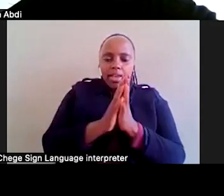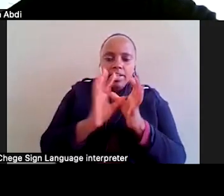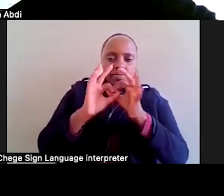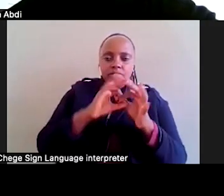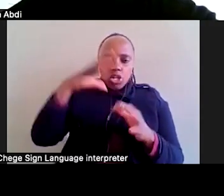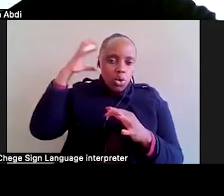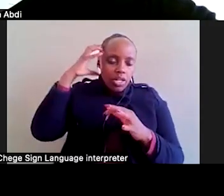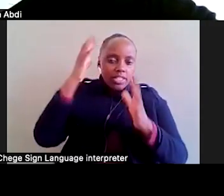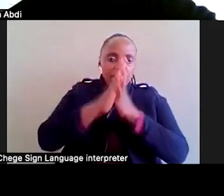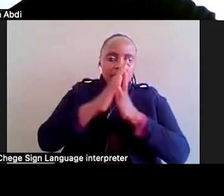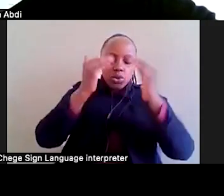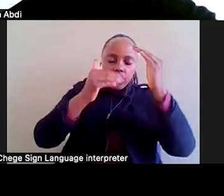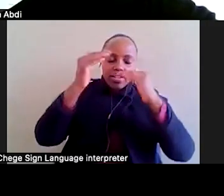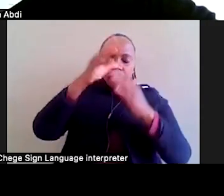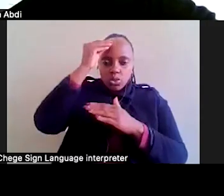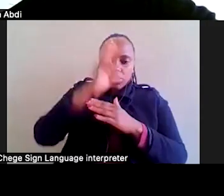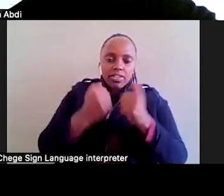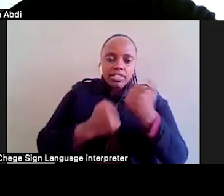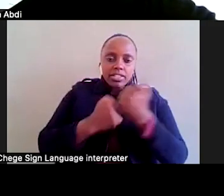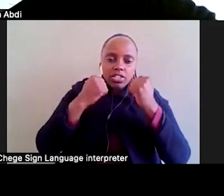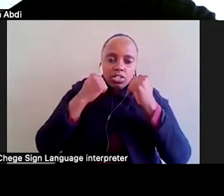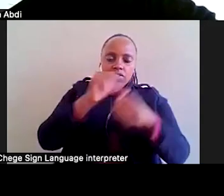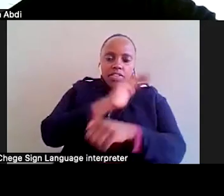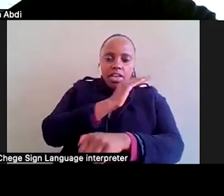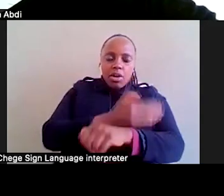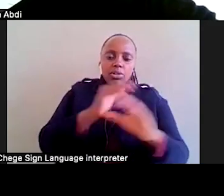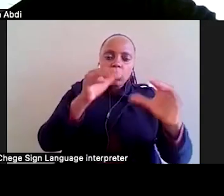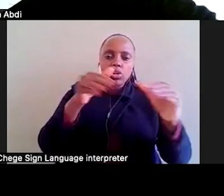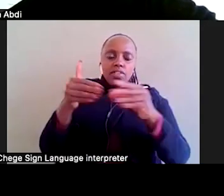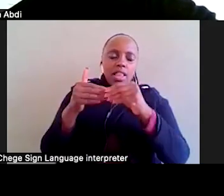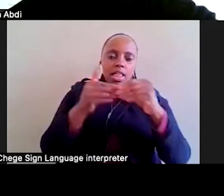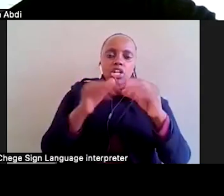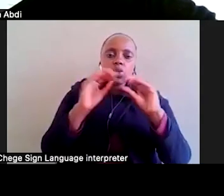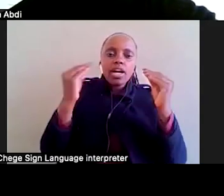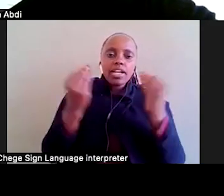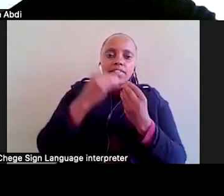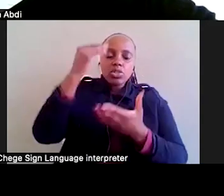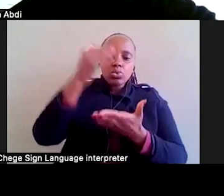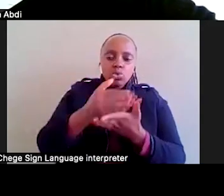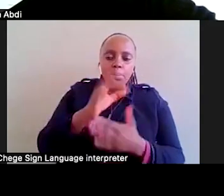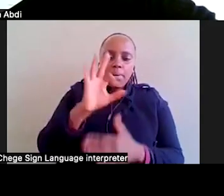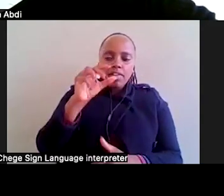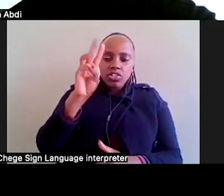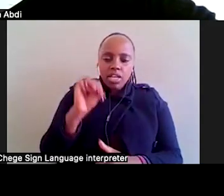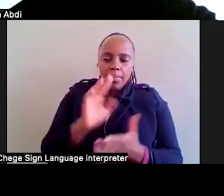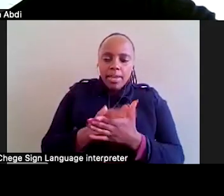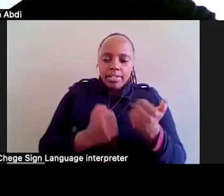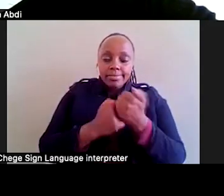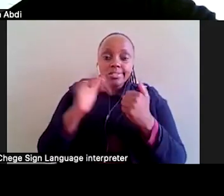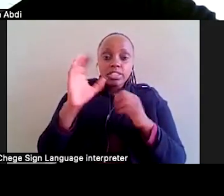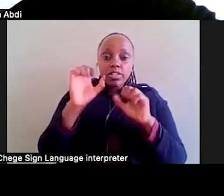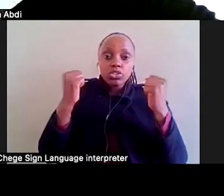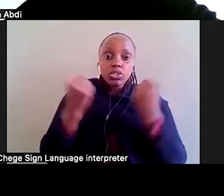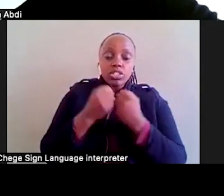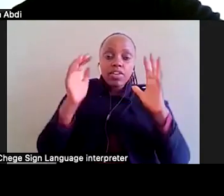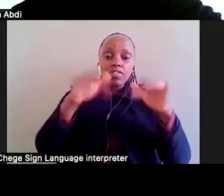university students, supporting and strengthening the capacity of community-led organizations in ending FGM, supporting civil society conferences